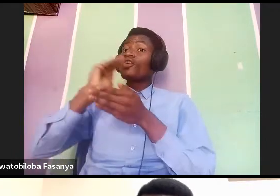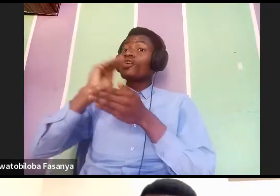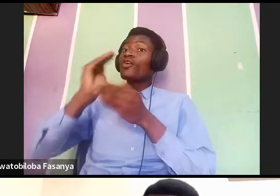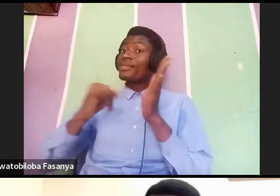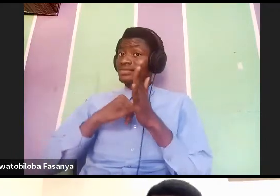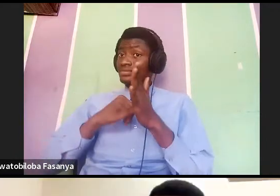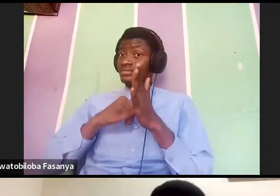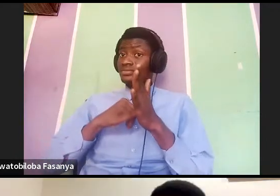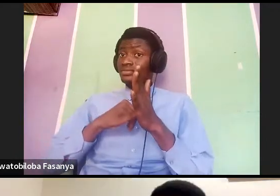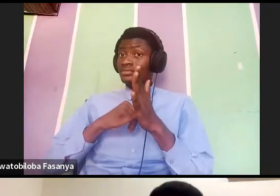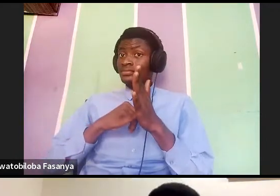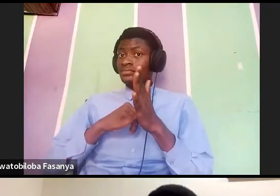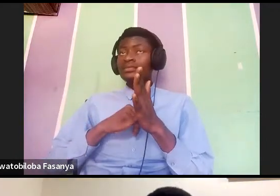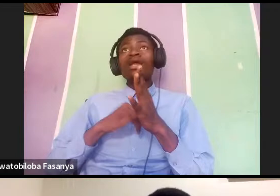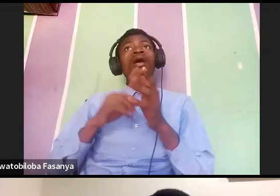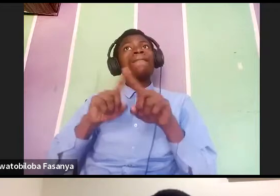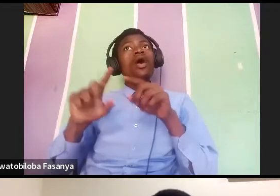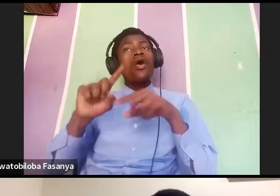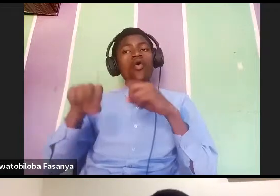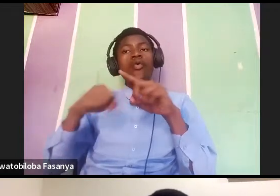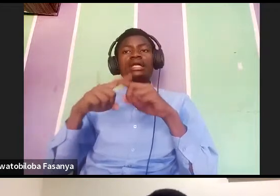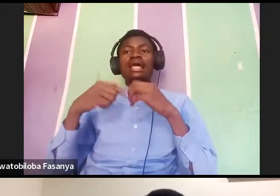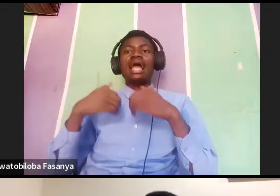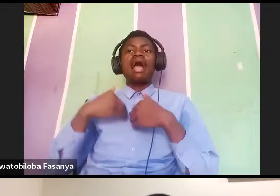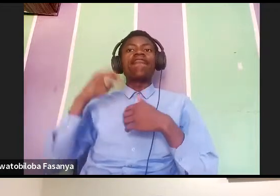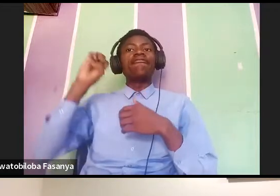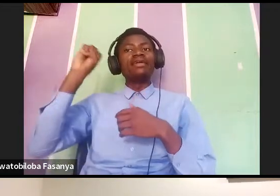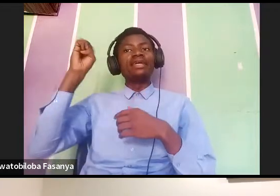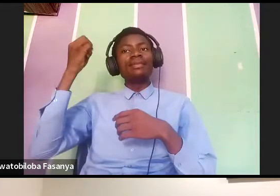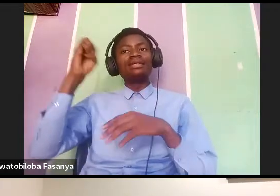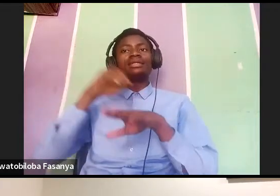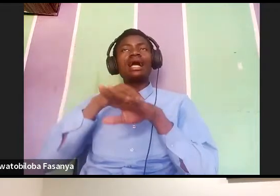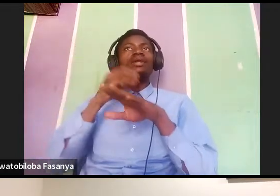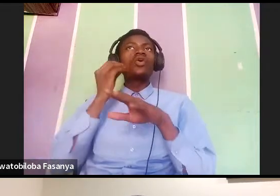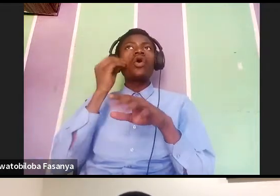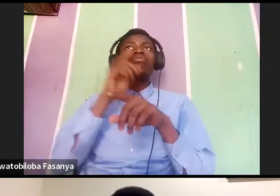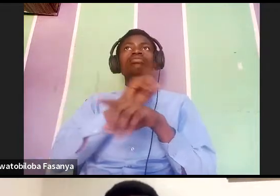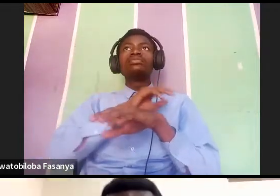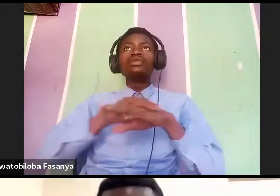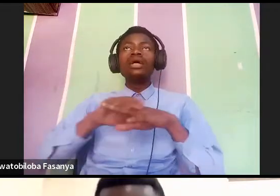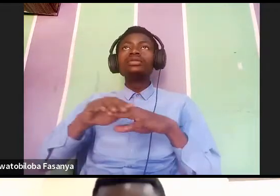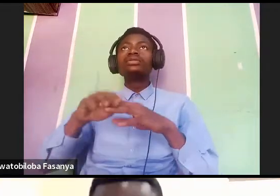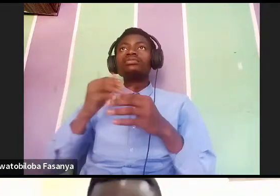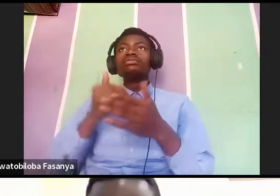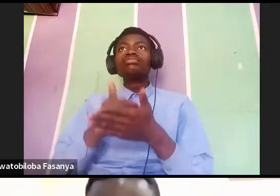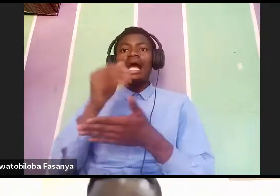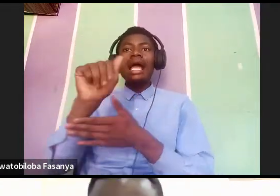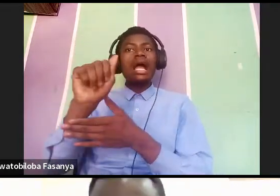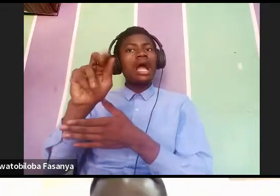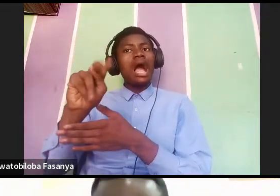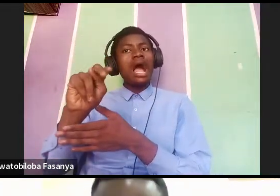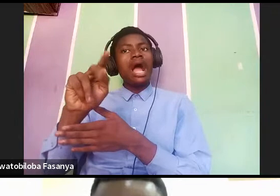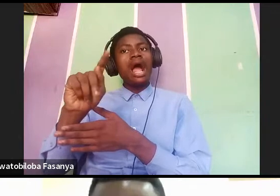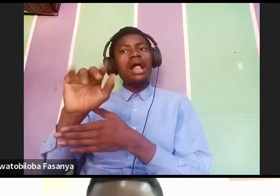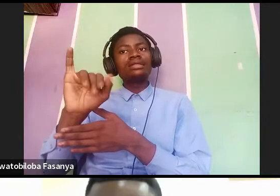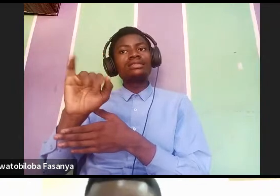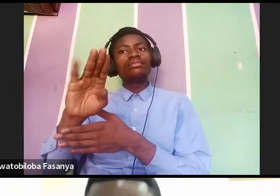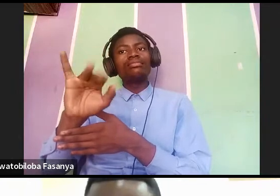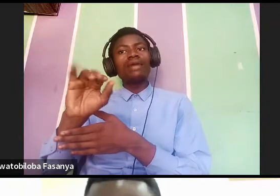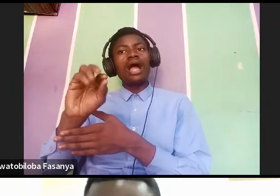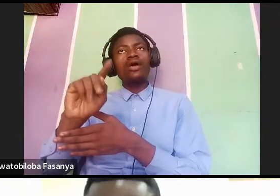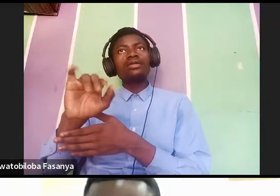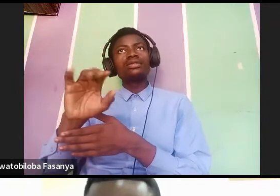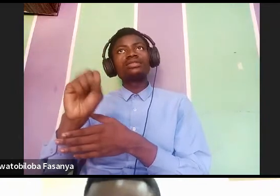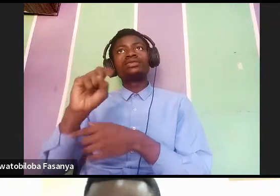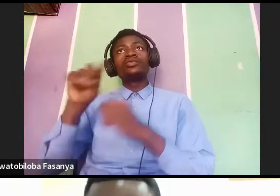when you have emergencies at home. Let's equip ourselves with what to do. We already know when there is a swelling. We could rub and we could use